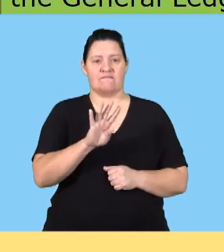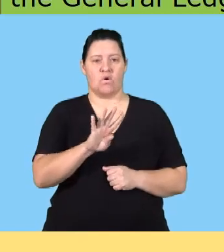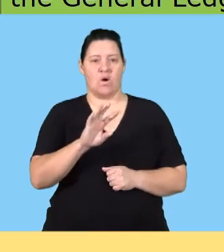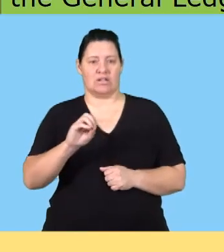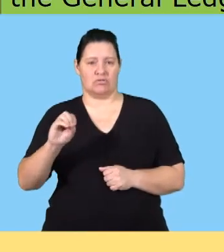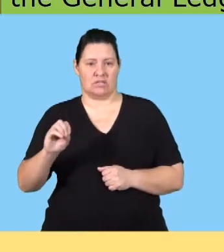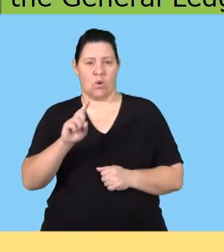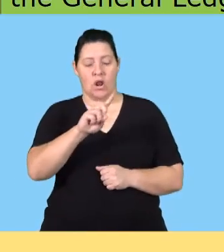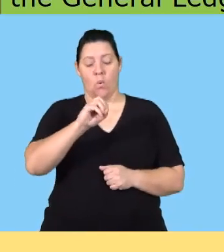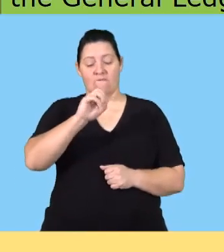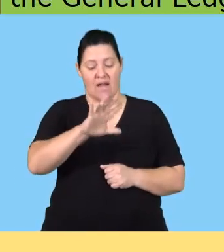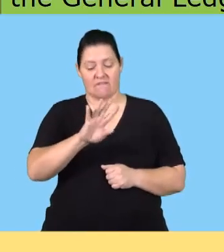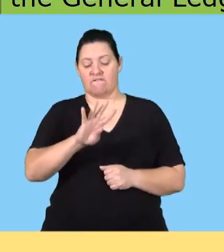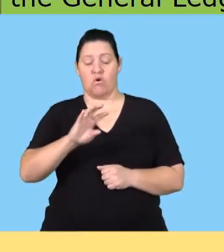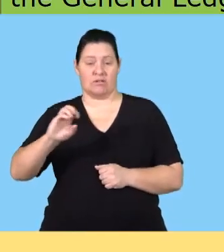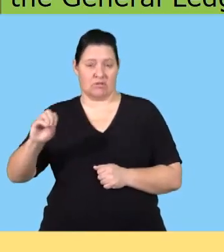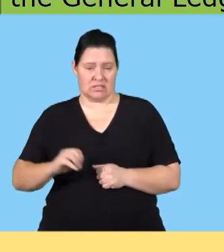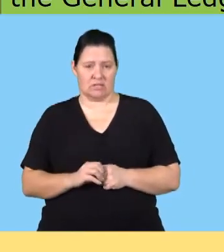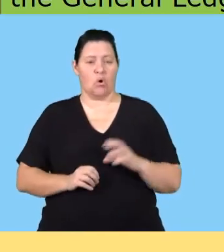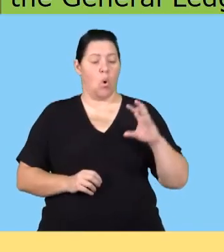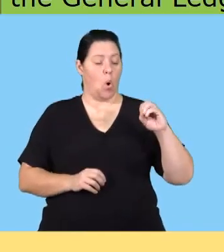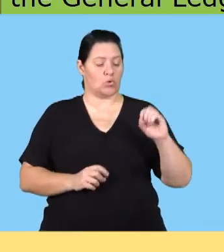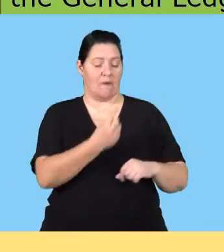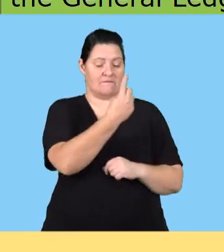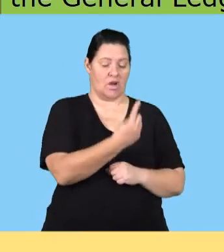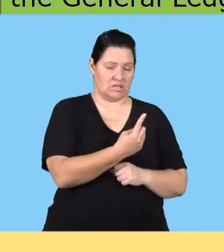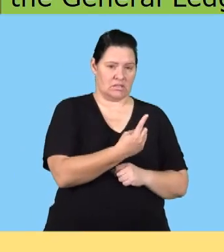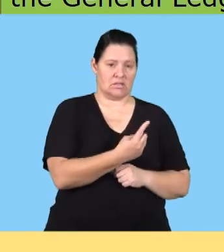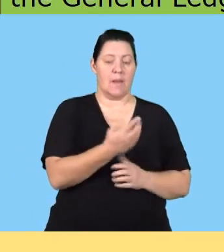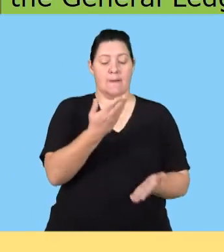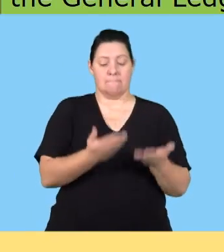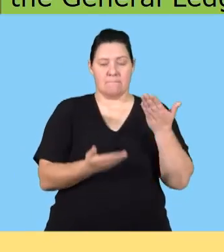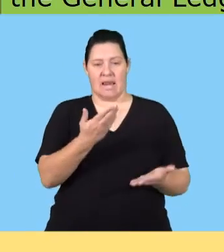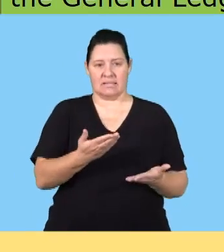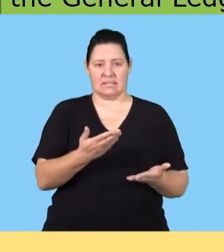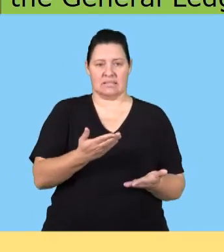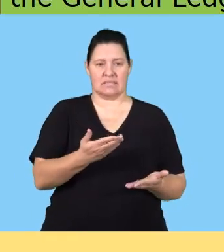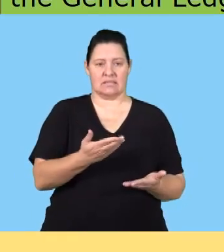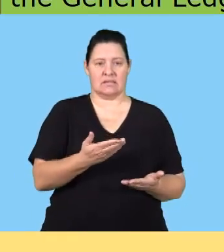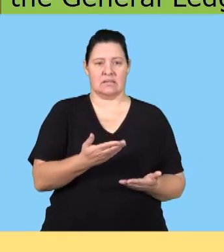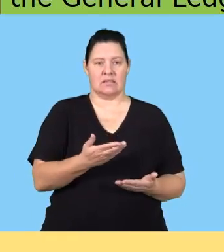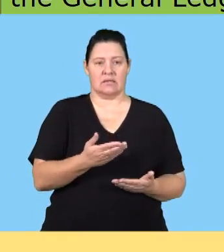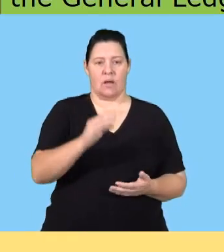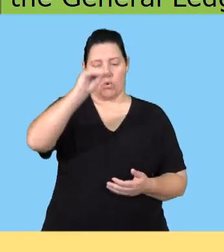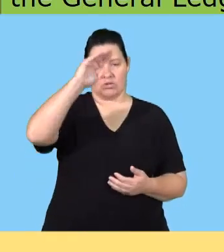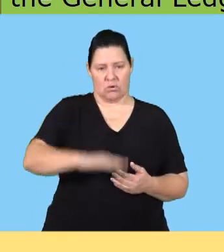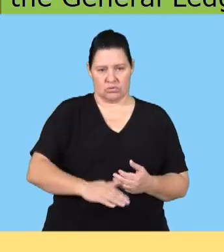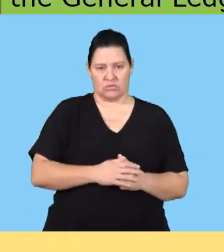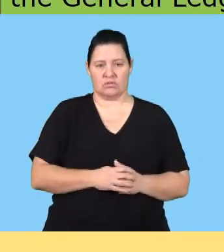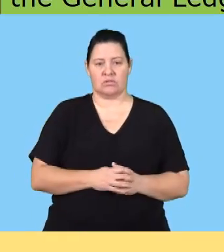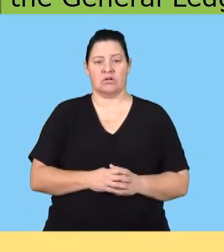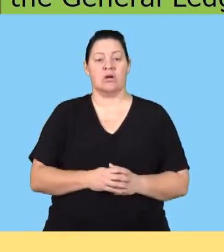105,400. So I'm coming here, October the 1st. My balance brought